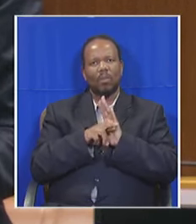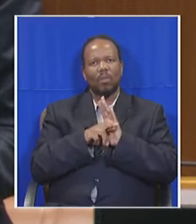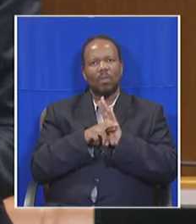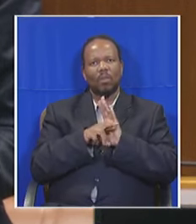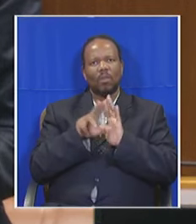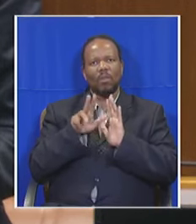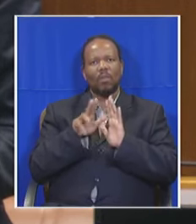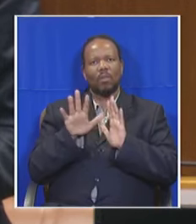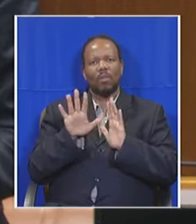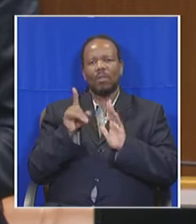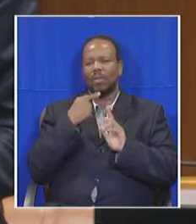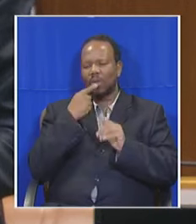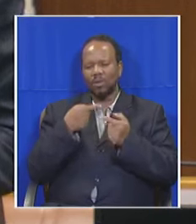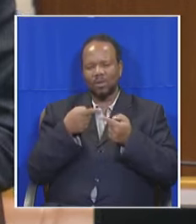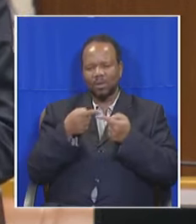is making about me.